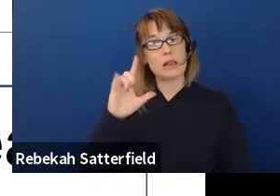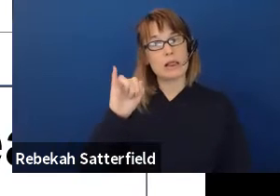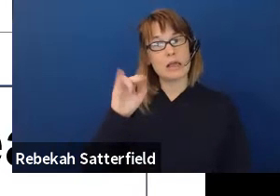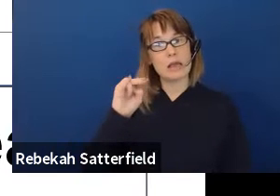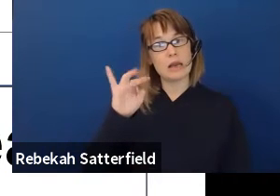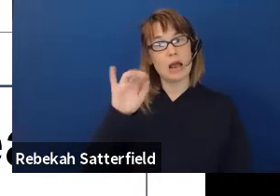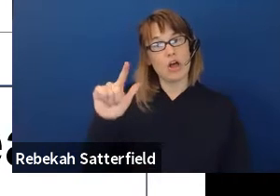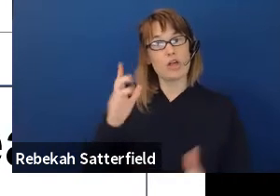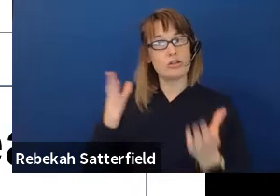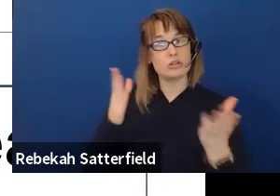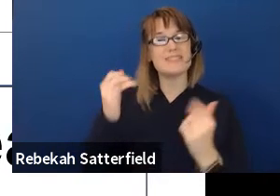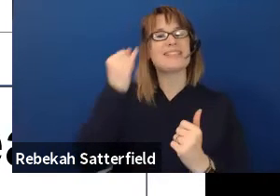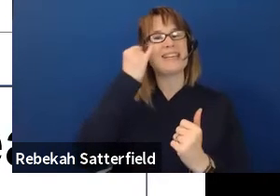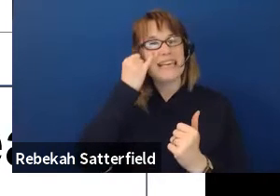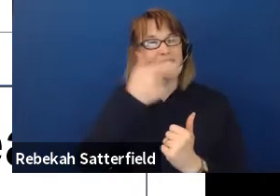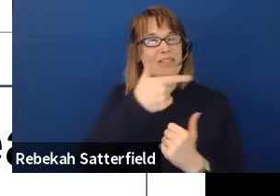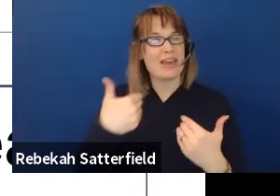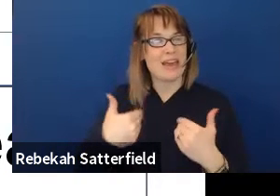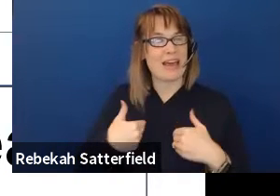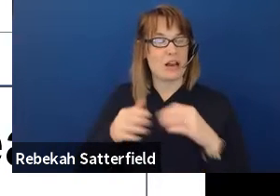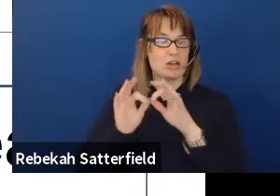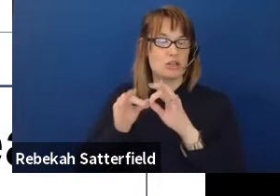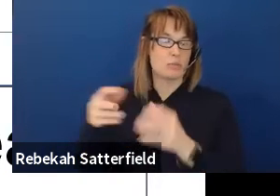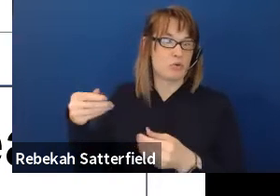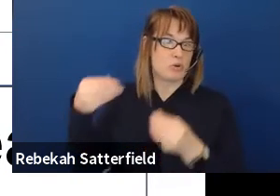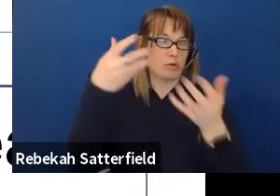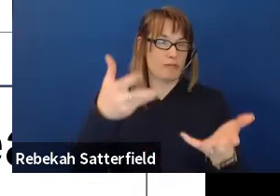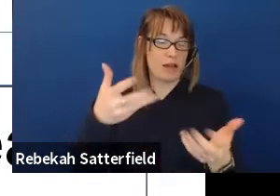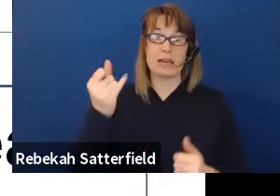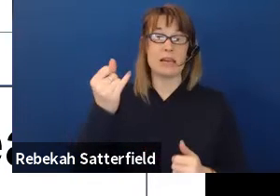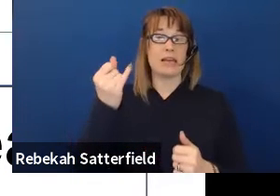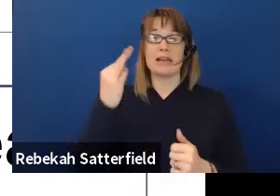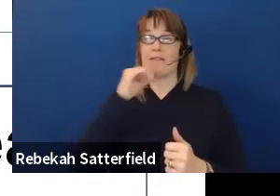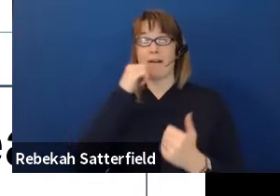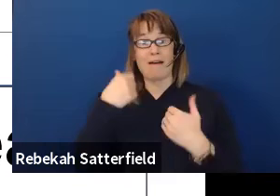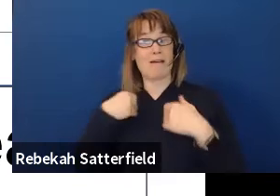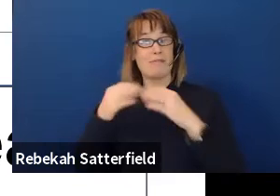they were provided with services of a qualified interpreter than those who were not.